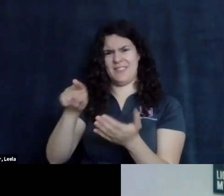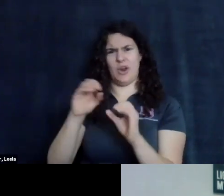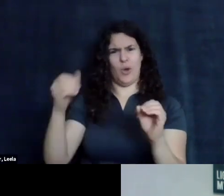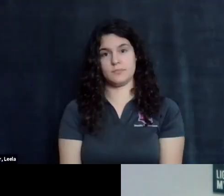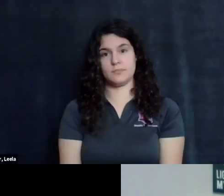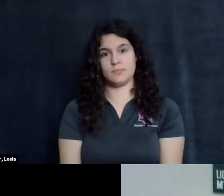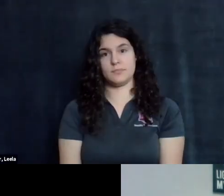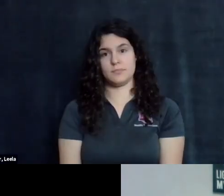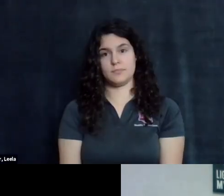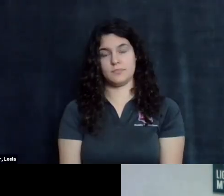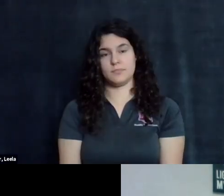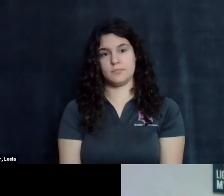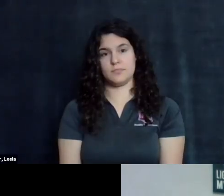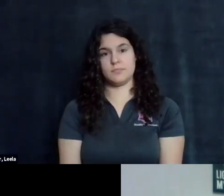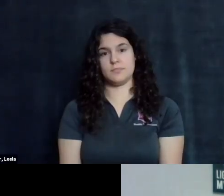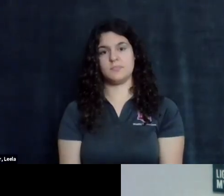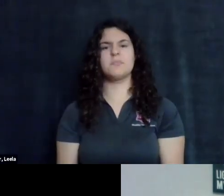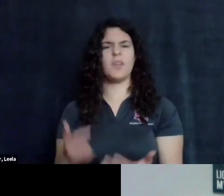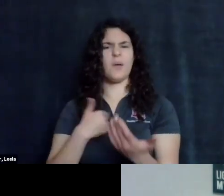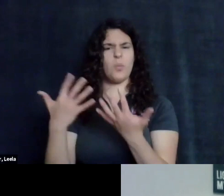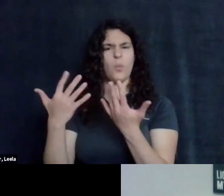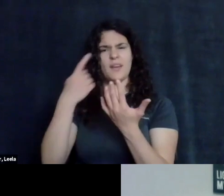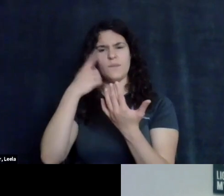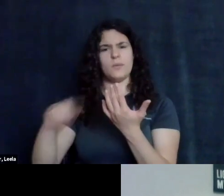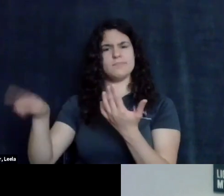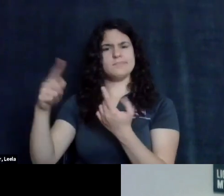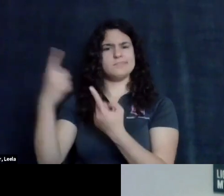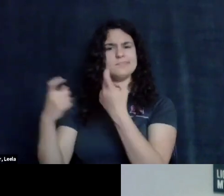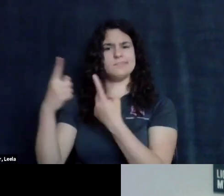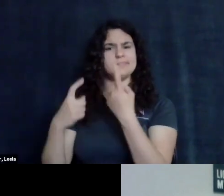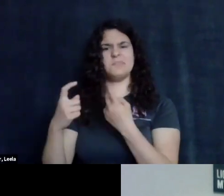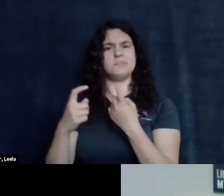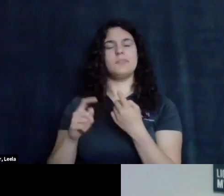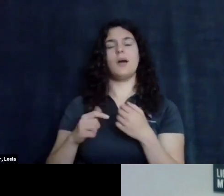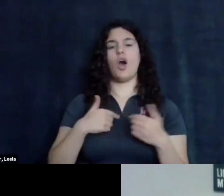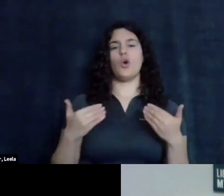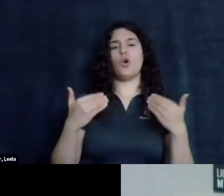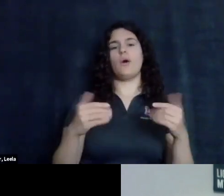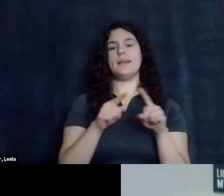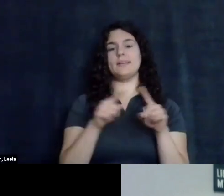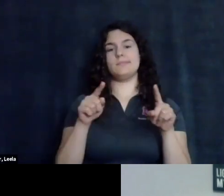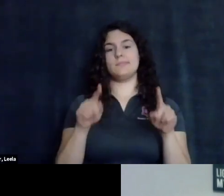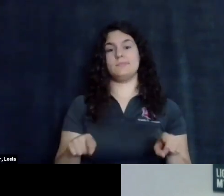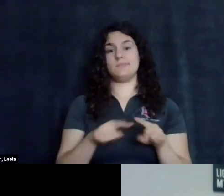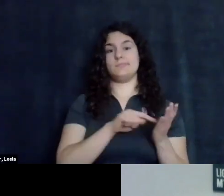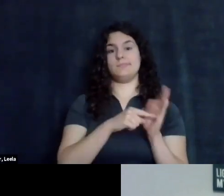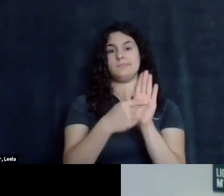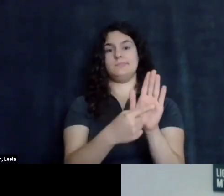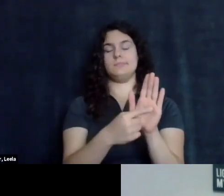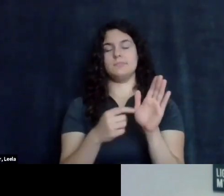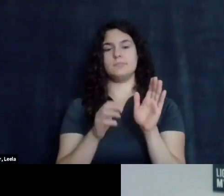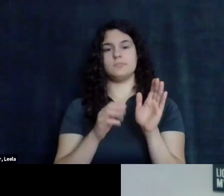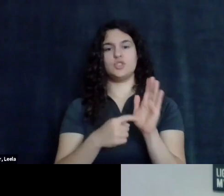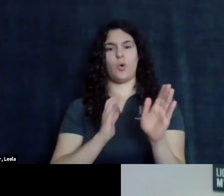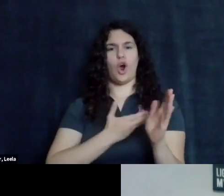early. While we wait on more questions, I'm going to go ahead and share Dr. Sen and I's contact information. So